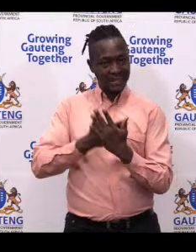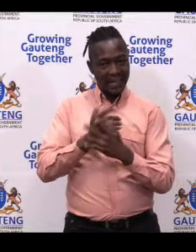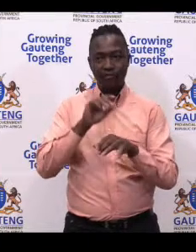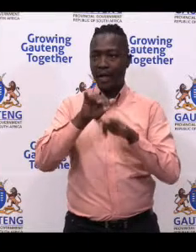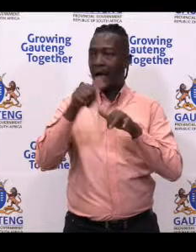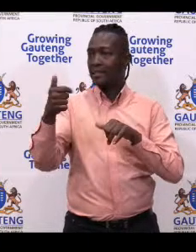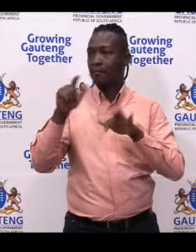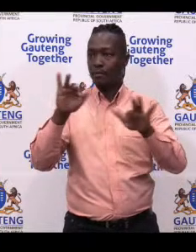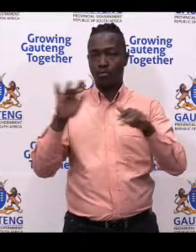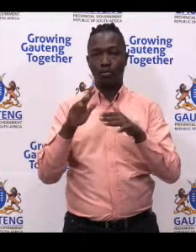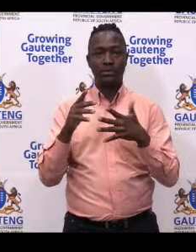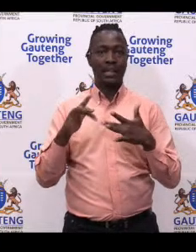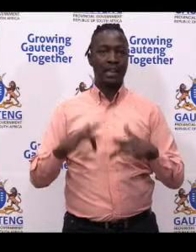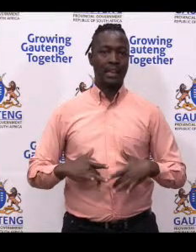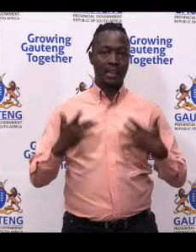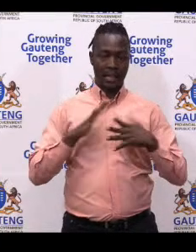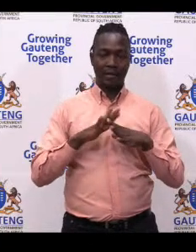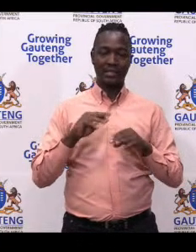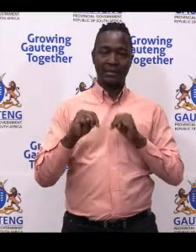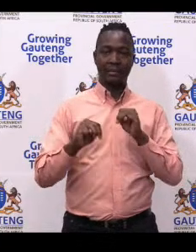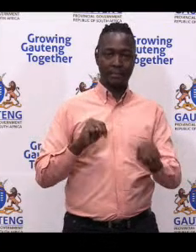and managing their